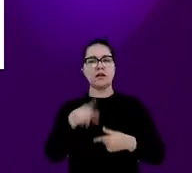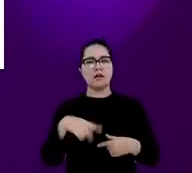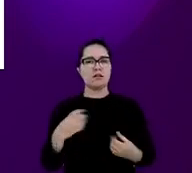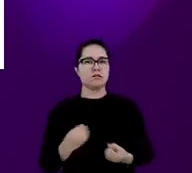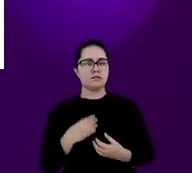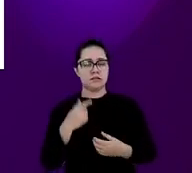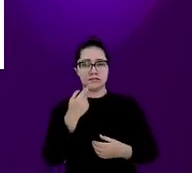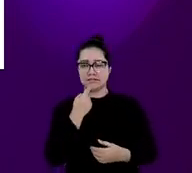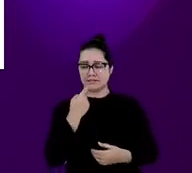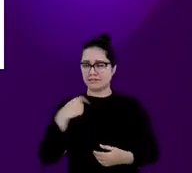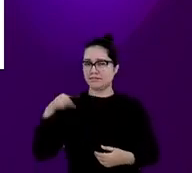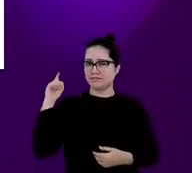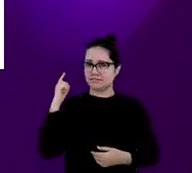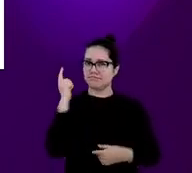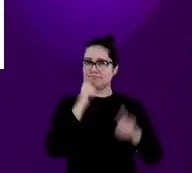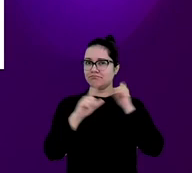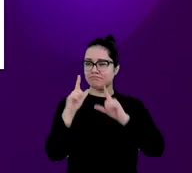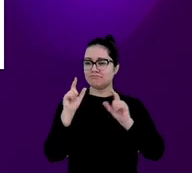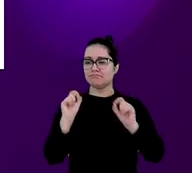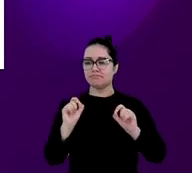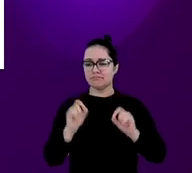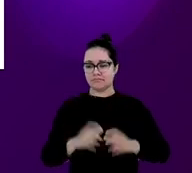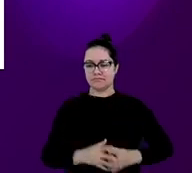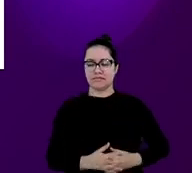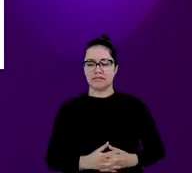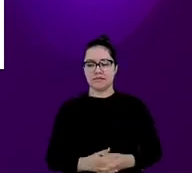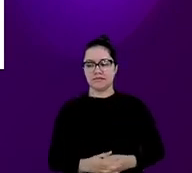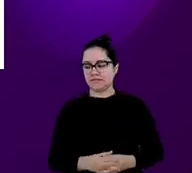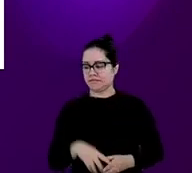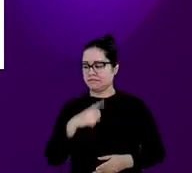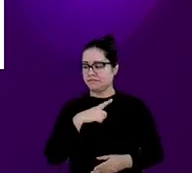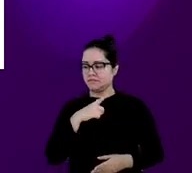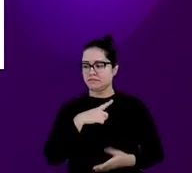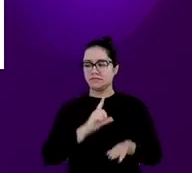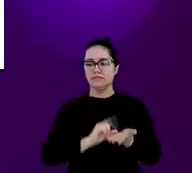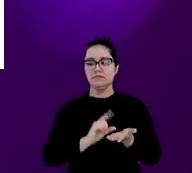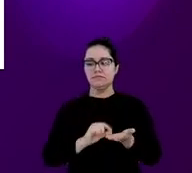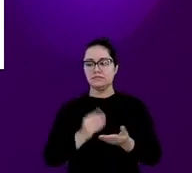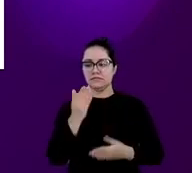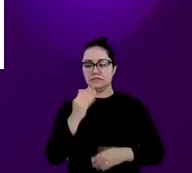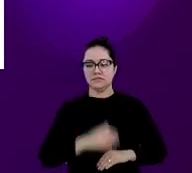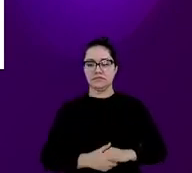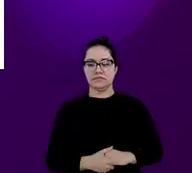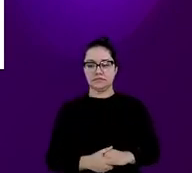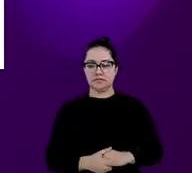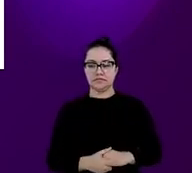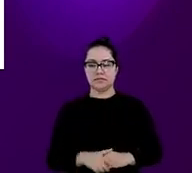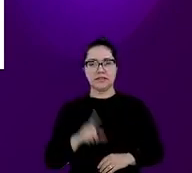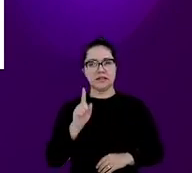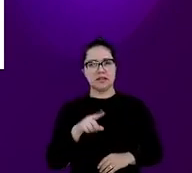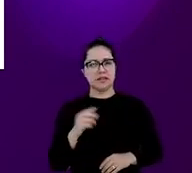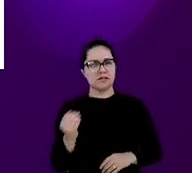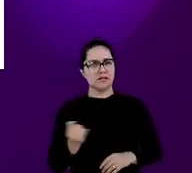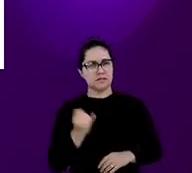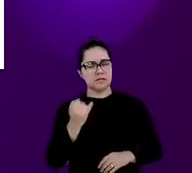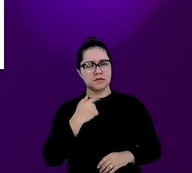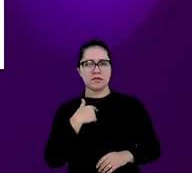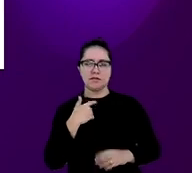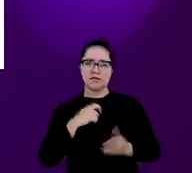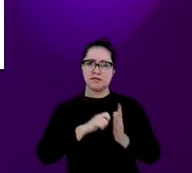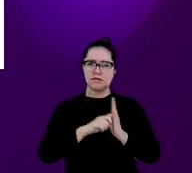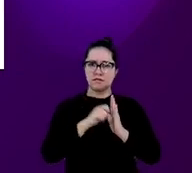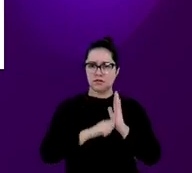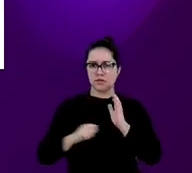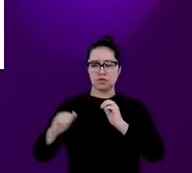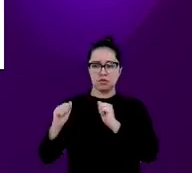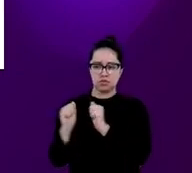This paper, it's very fundamental, and I wrote with Mike, and it talks about the